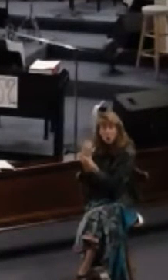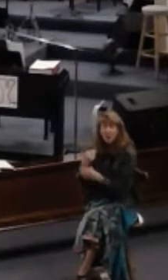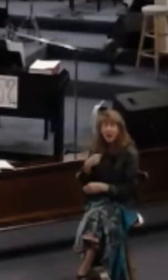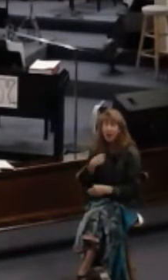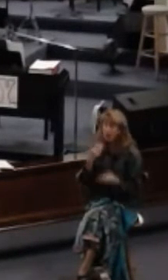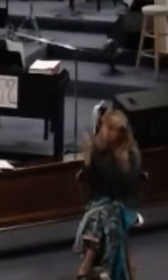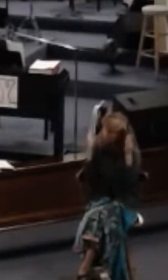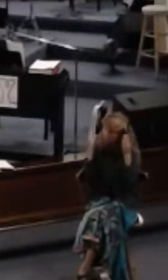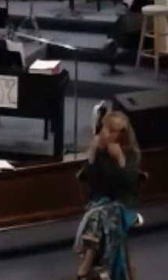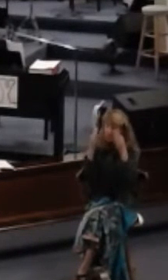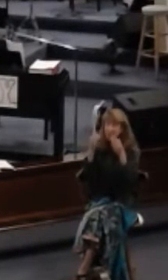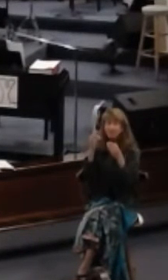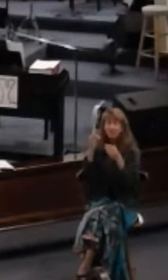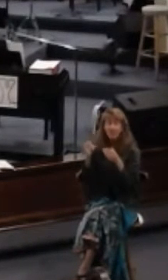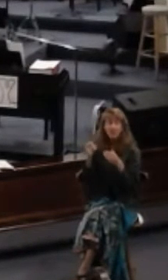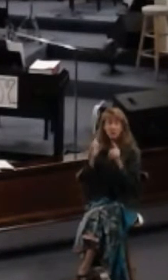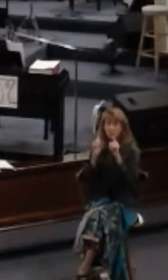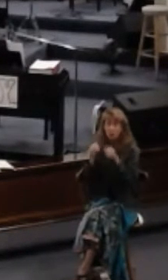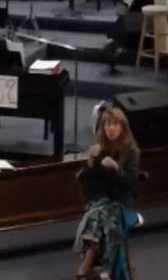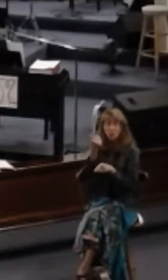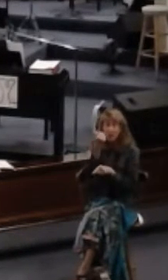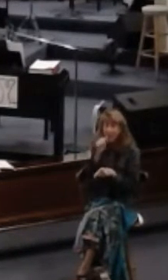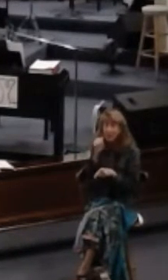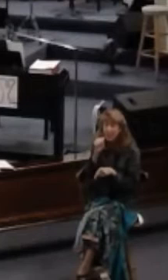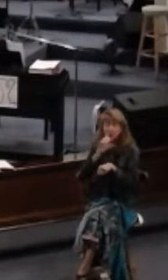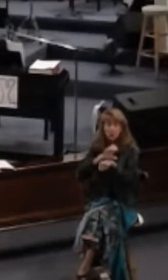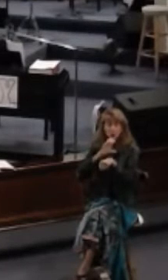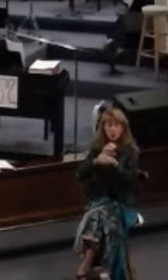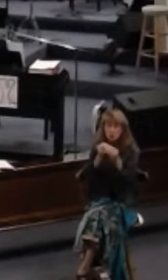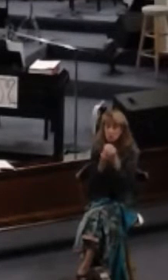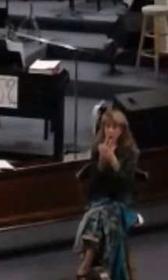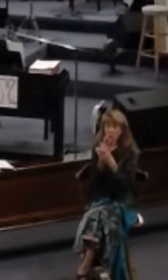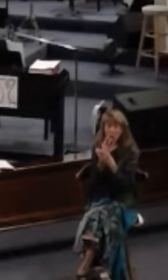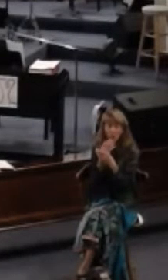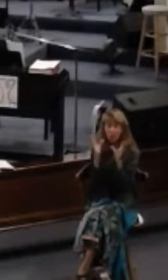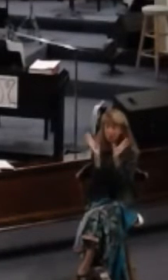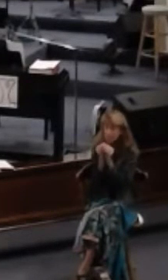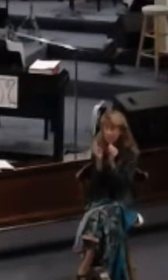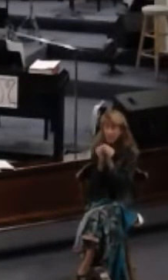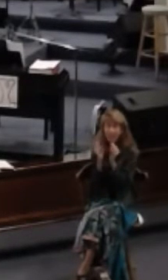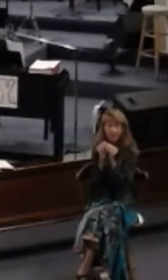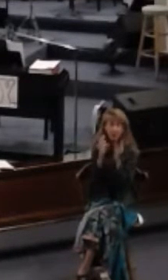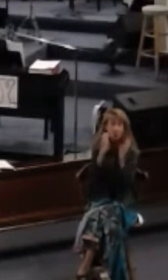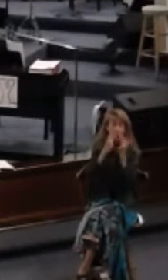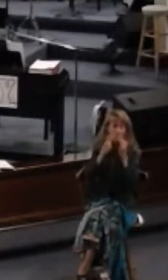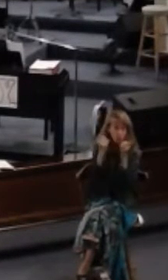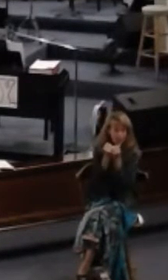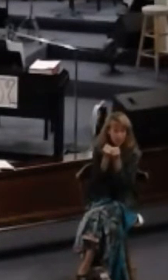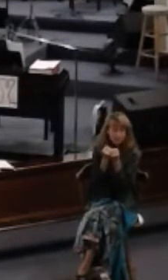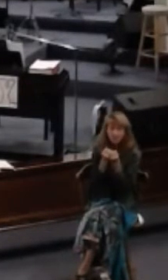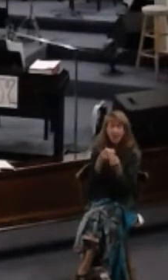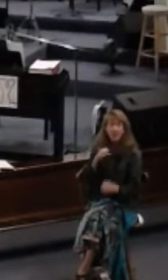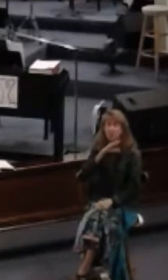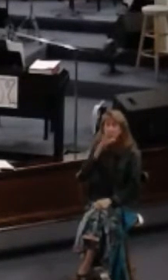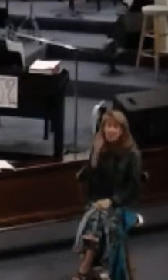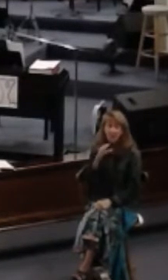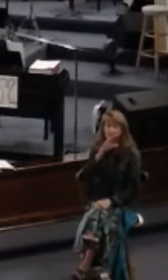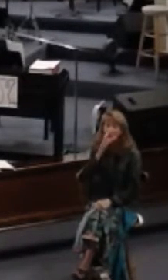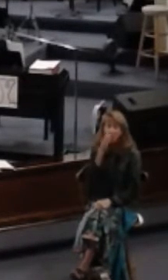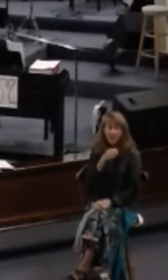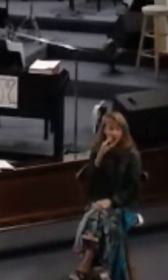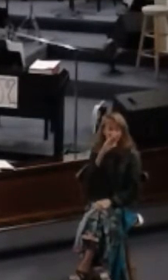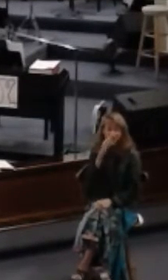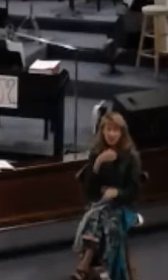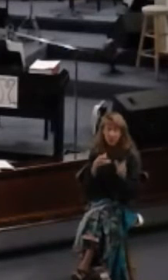convinced that if you were to go out to just about any church growth seminar or workshop or conference or whatever, you would never, never, ever,